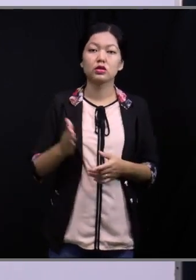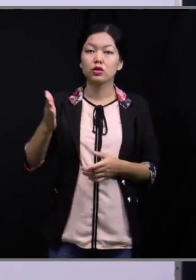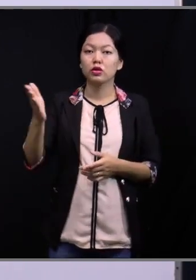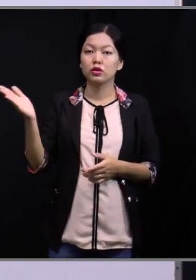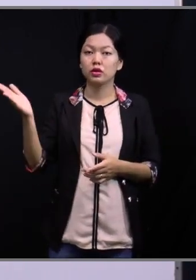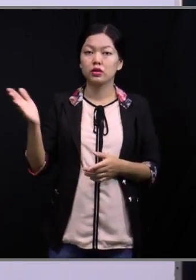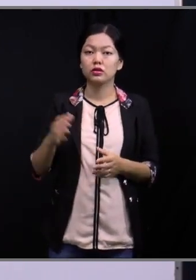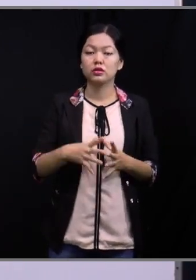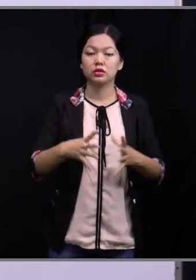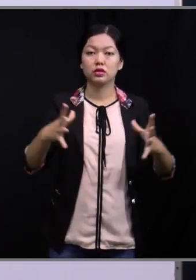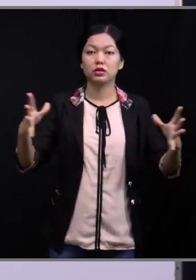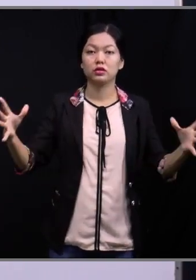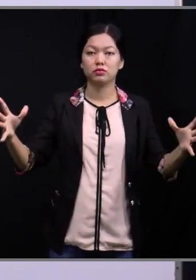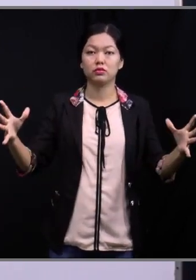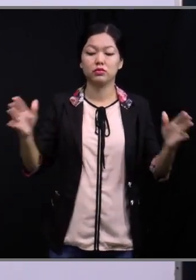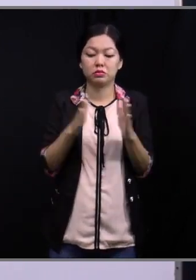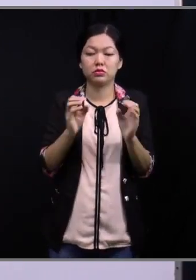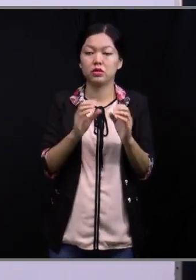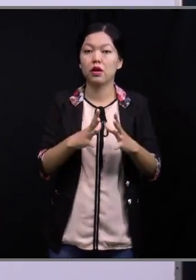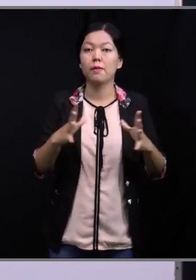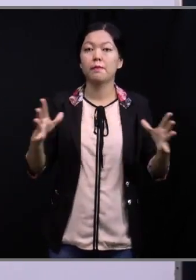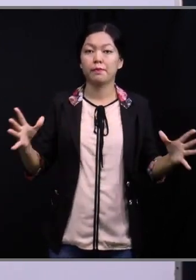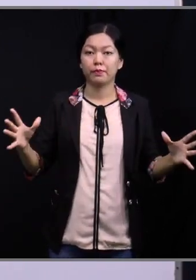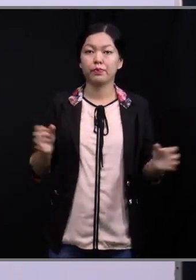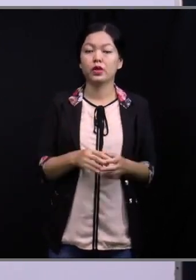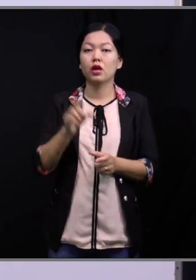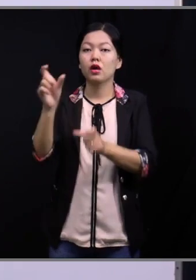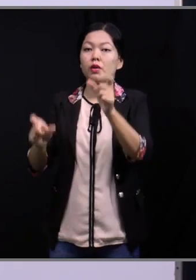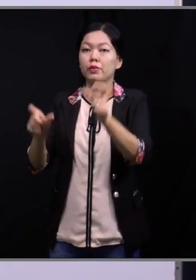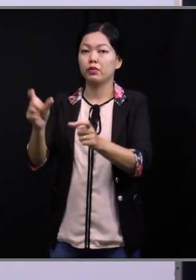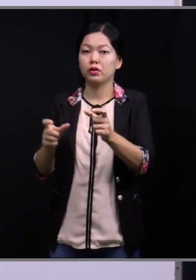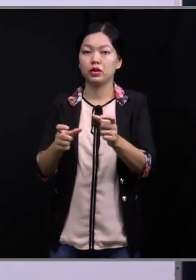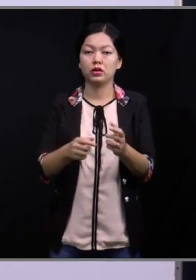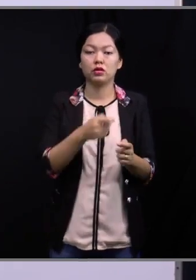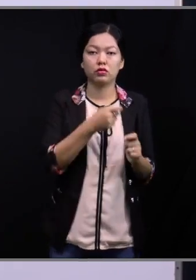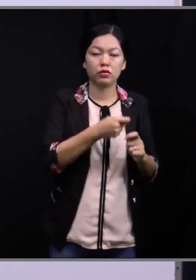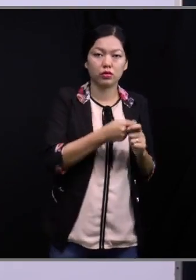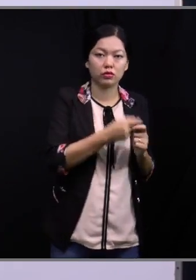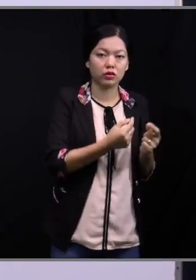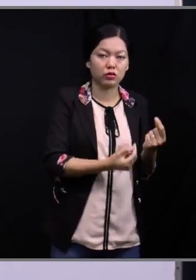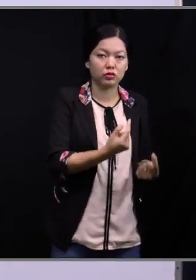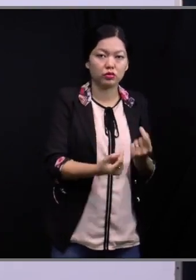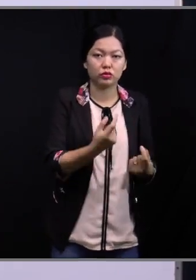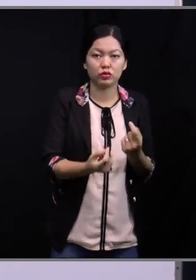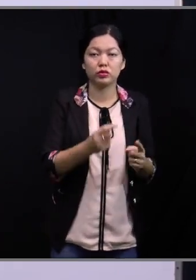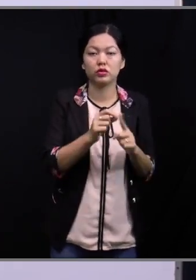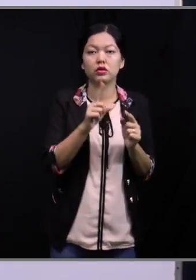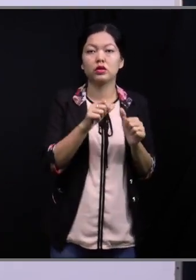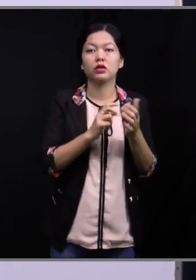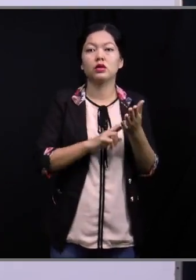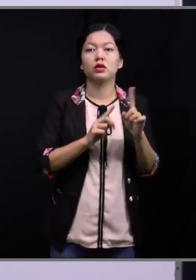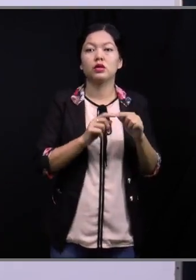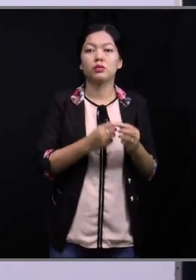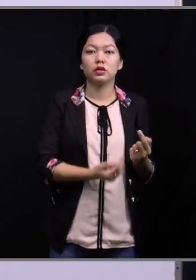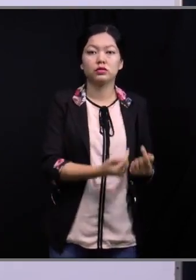where the authorities grow varieties of plants, and each of these plants, they carry the names, the botanical name,